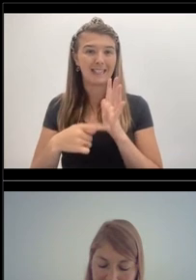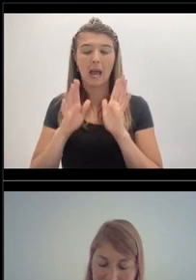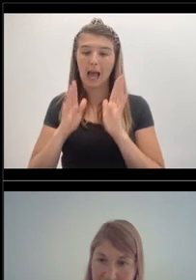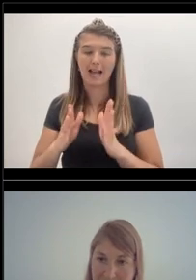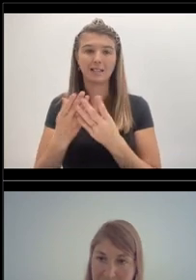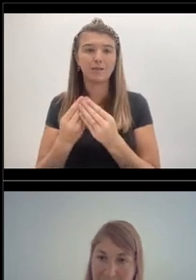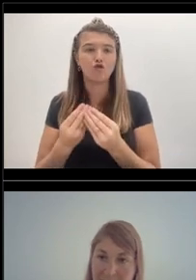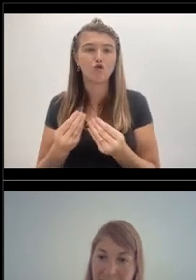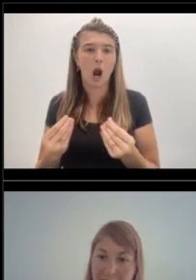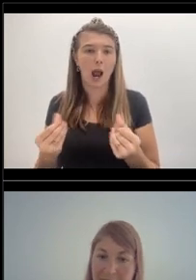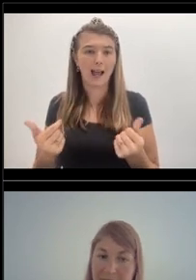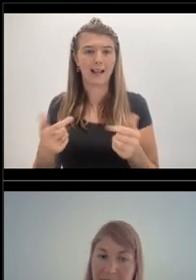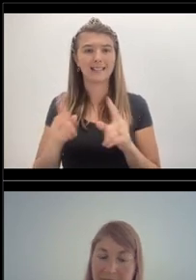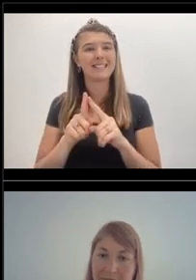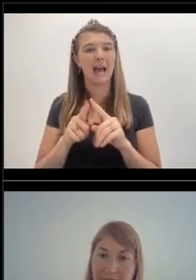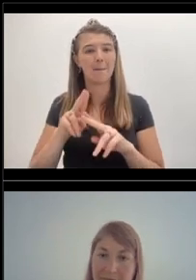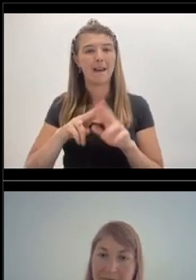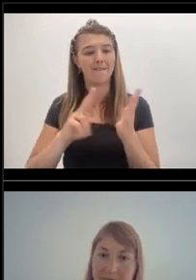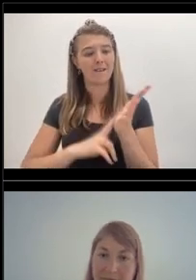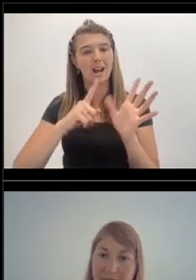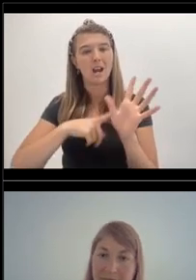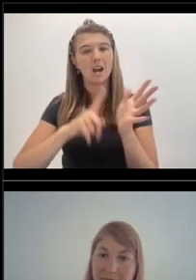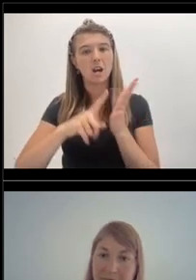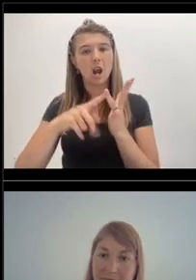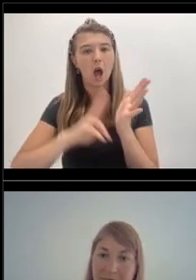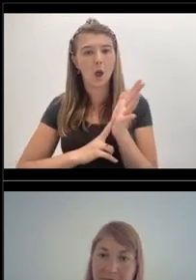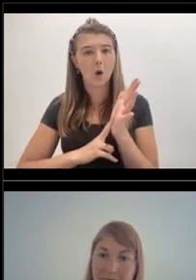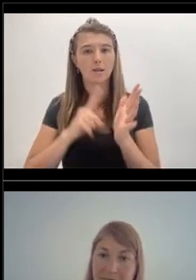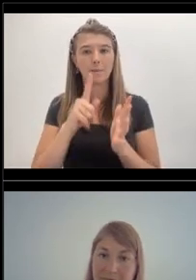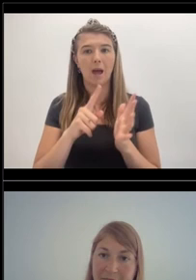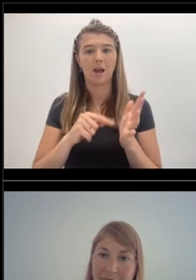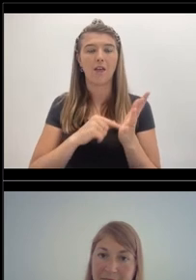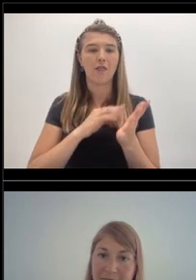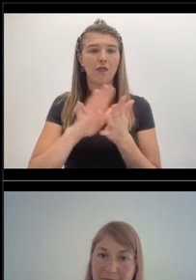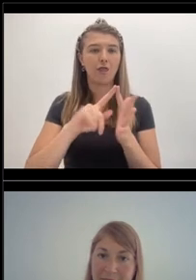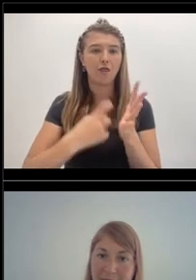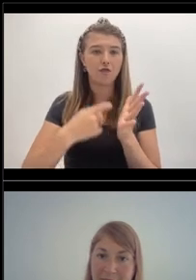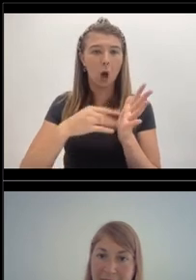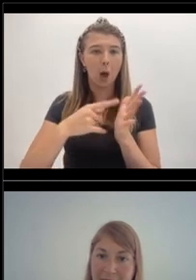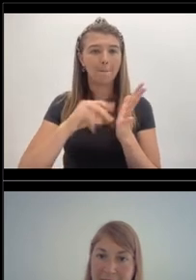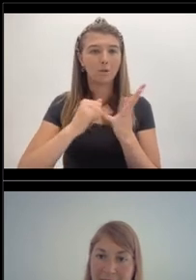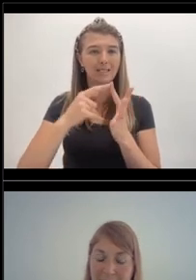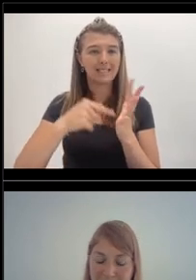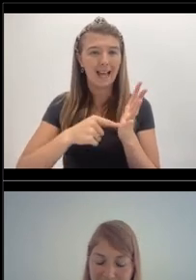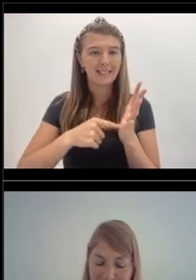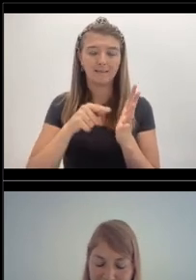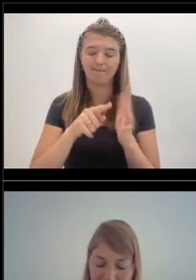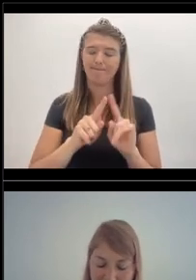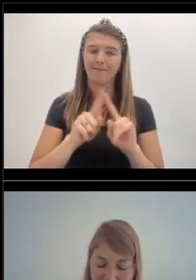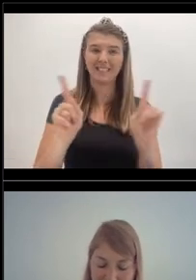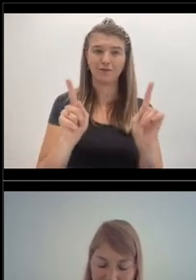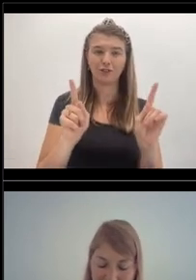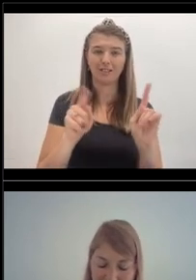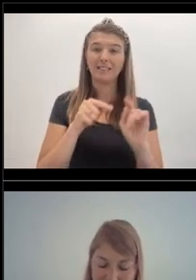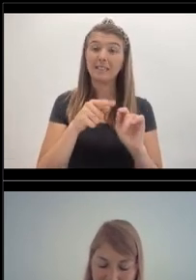nylon. But thermosets, that's something different completely. We can get examples of